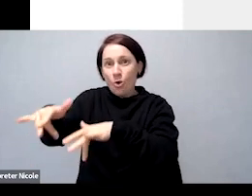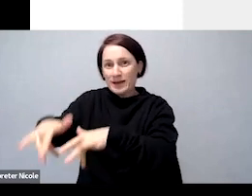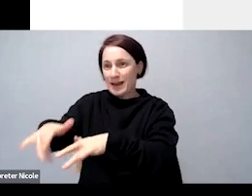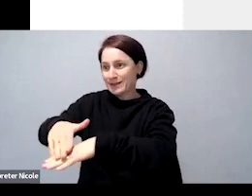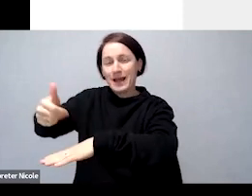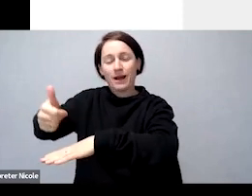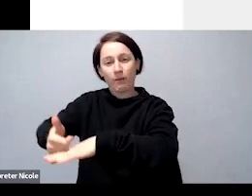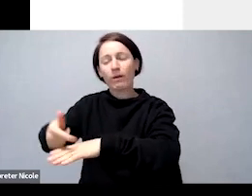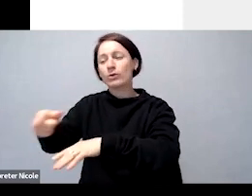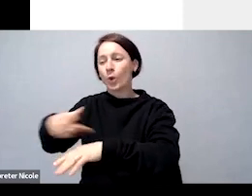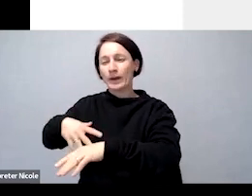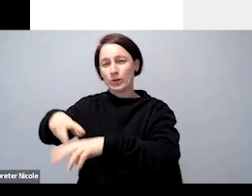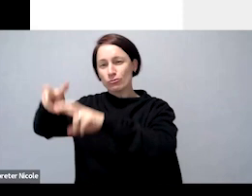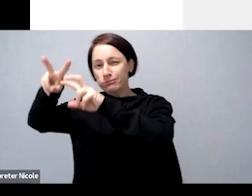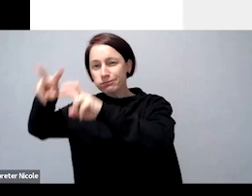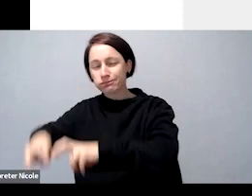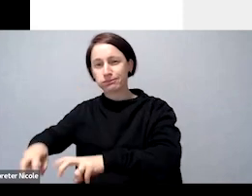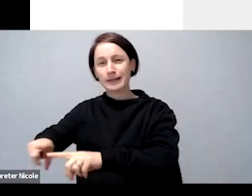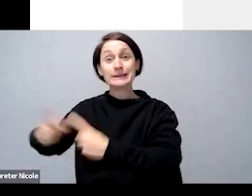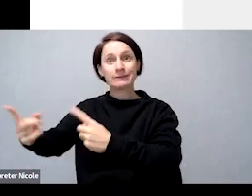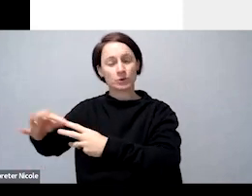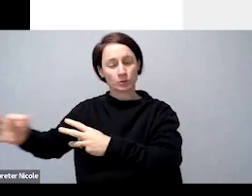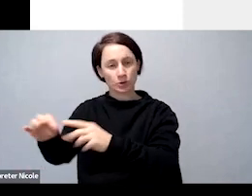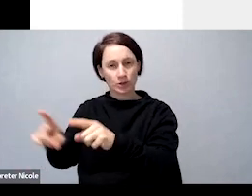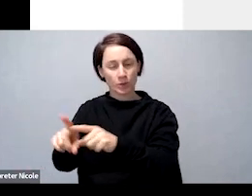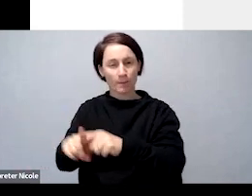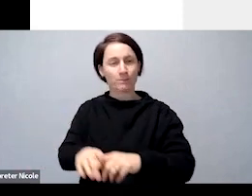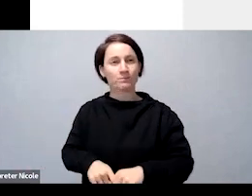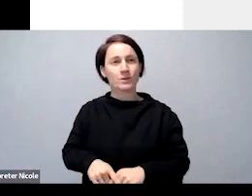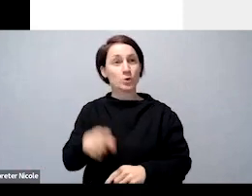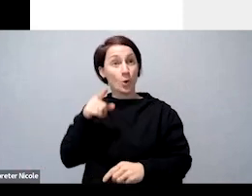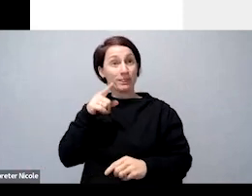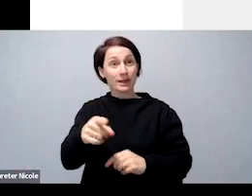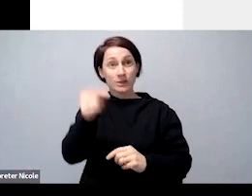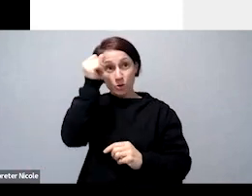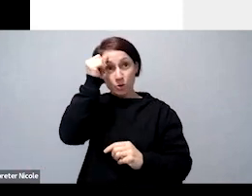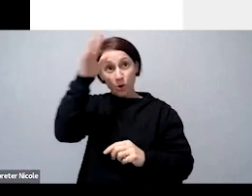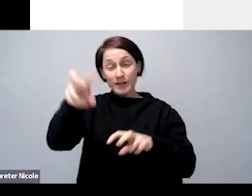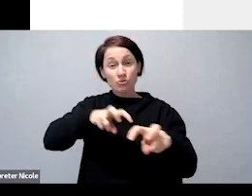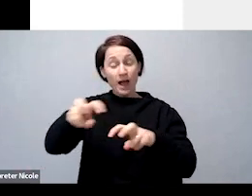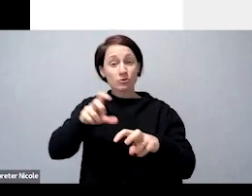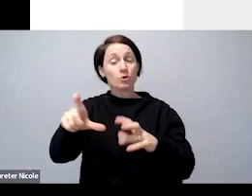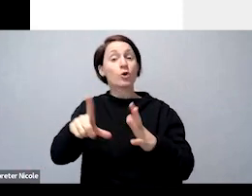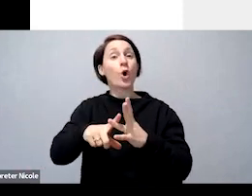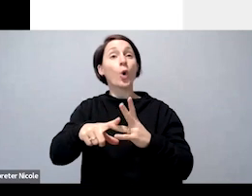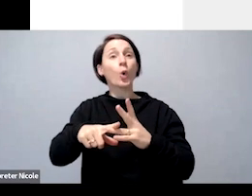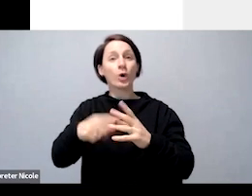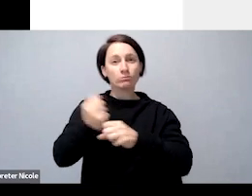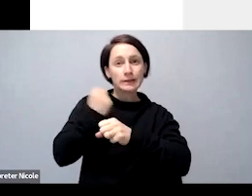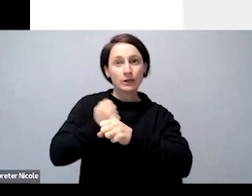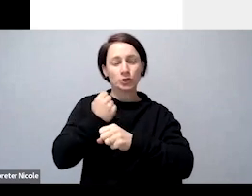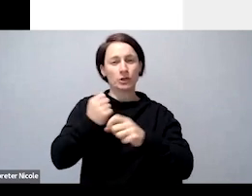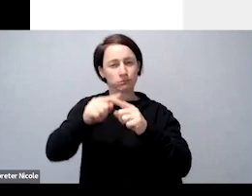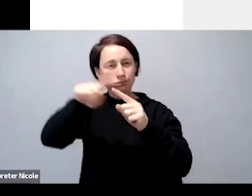investigation. So this process of turning knowledge to action is really important when initiatives are new, when the knowledge base is